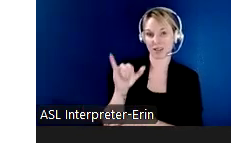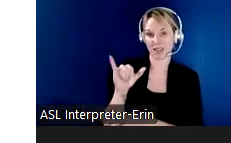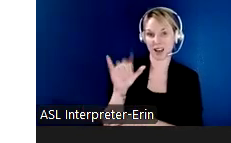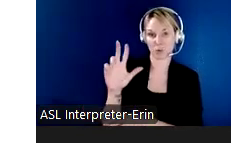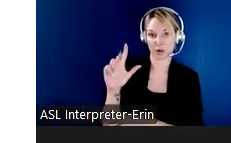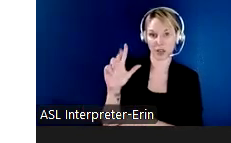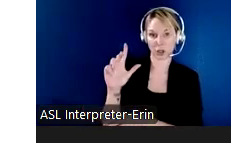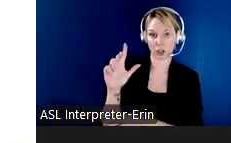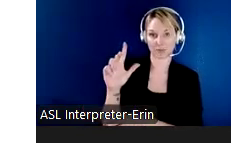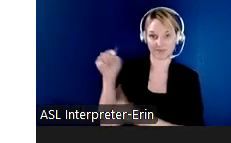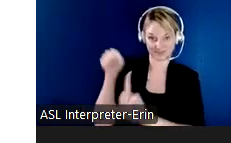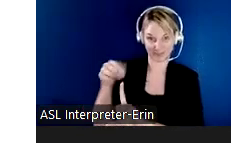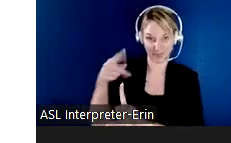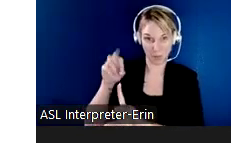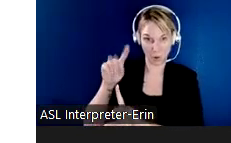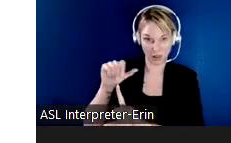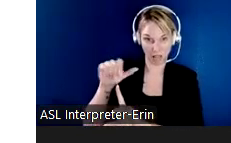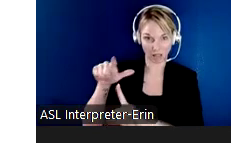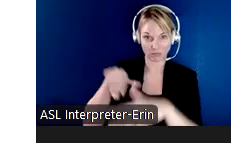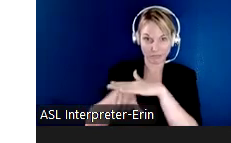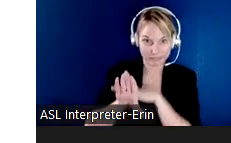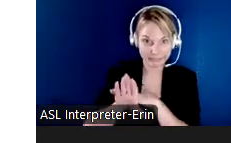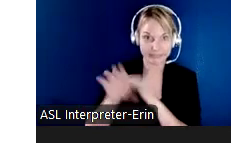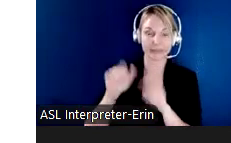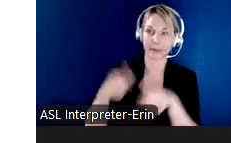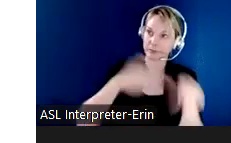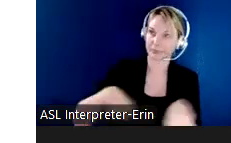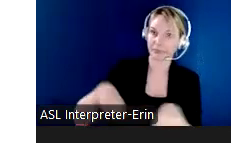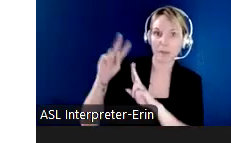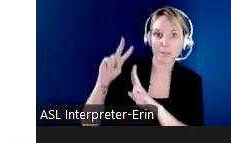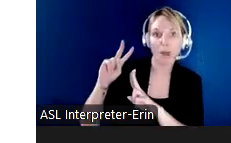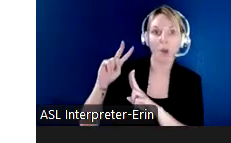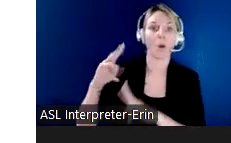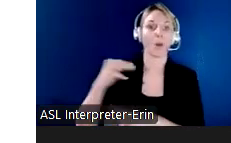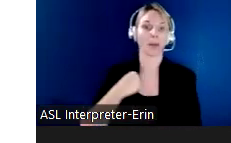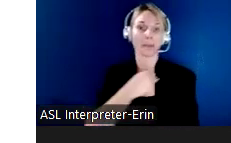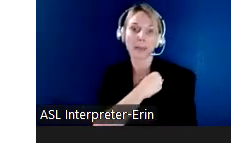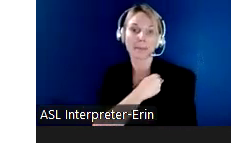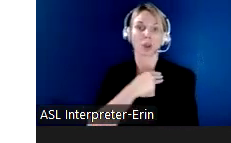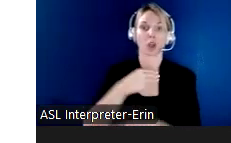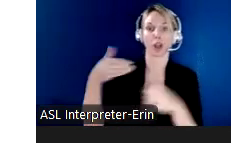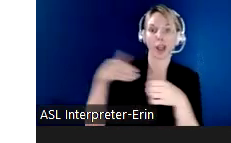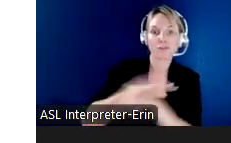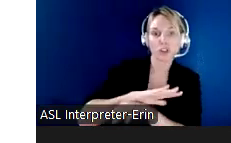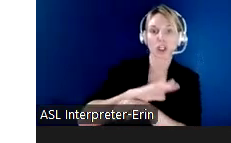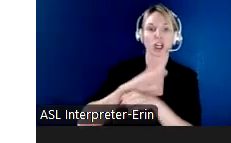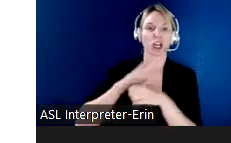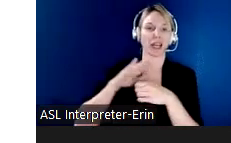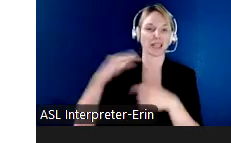this portal, you're going to be able to securely upload member forms to enroll, change status, or terminate coverage.